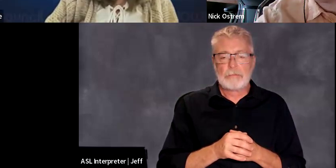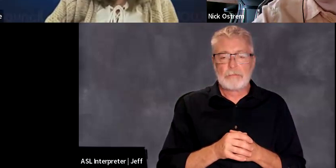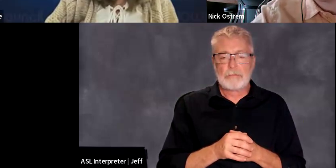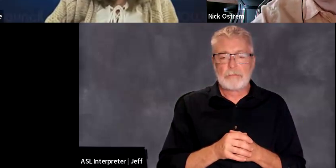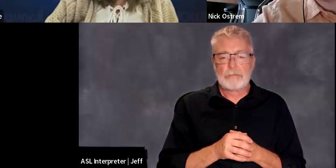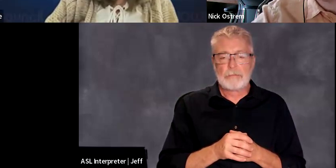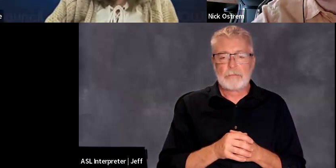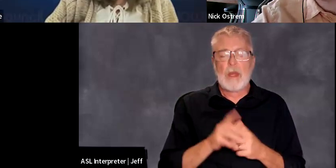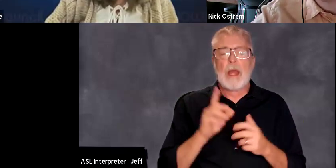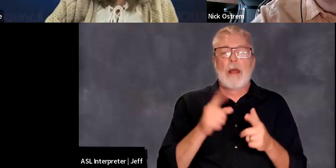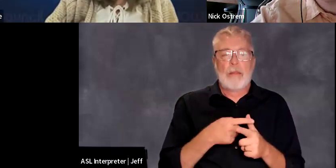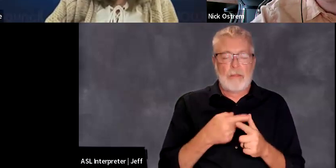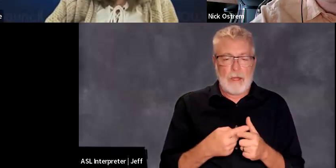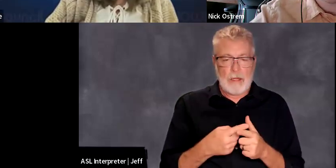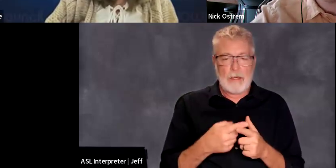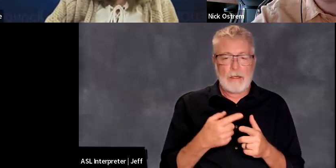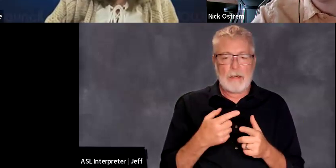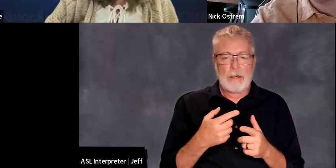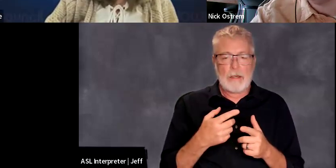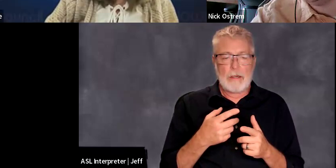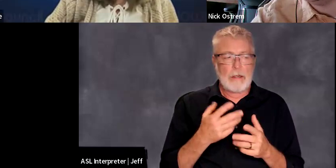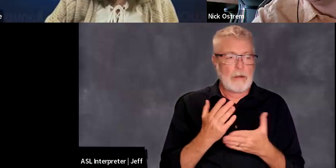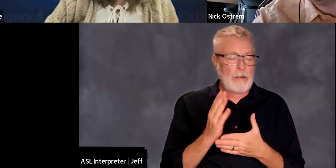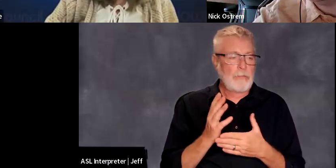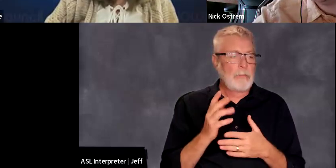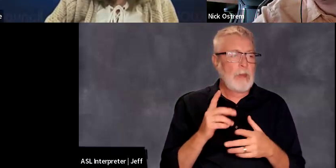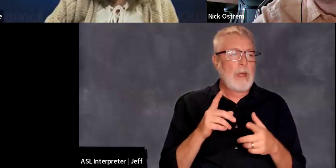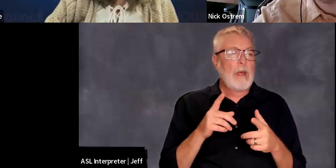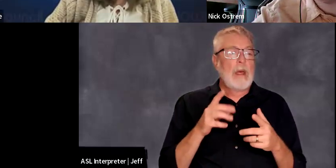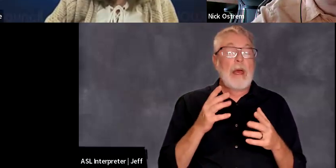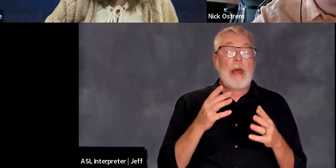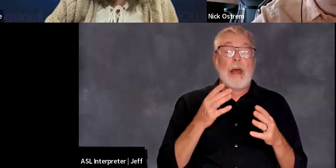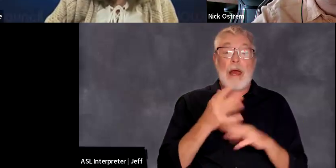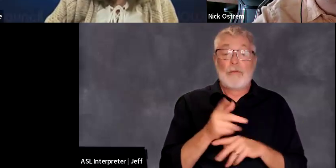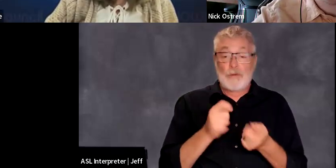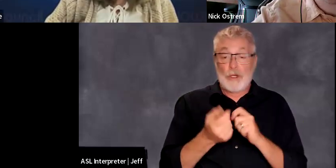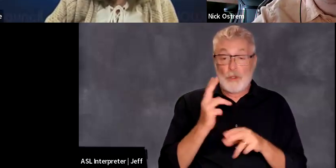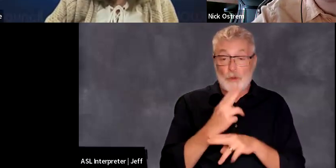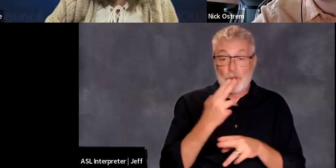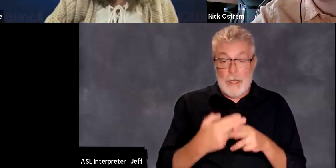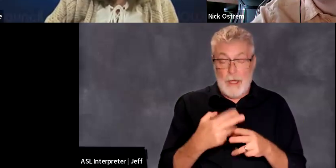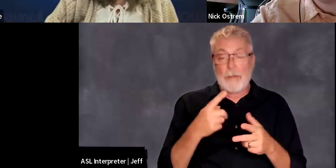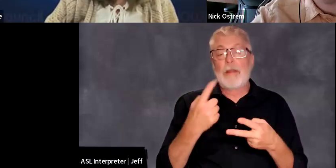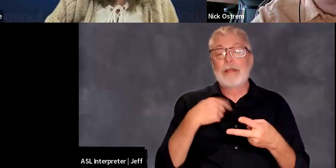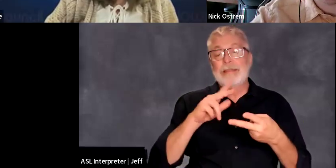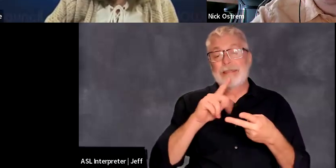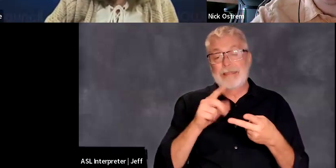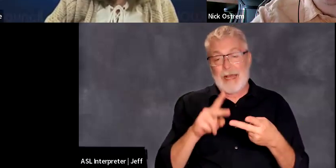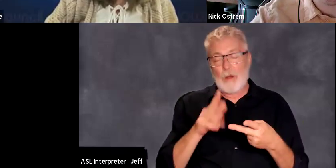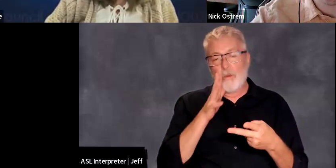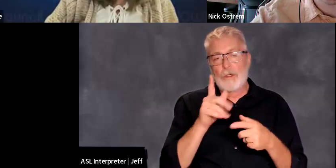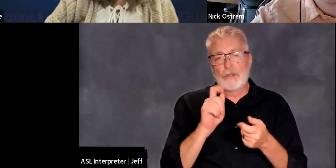Um, and then right, and then once you've changed your username, it'll ask you to change your password.